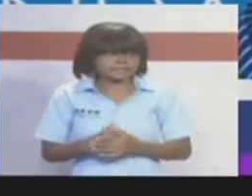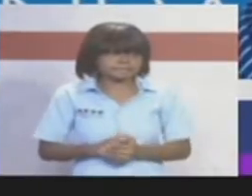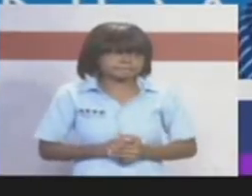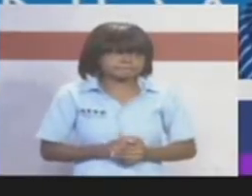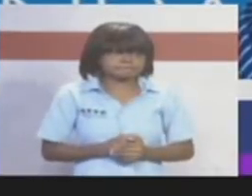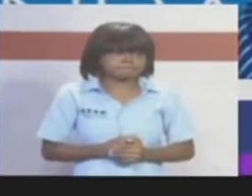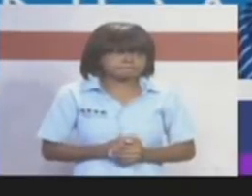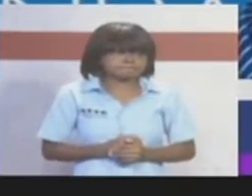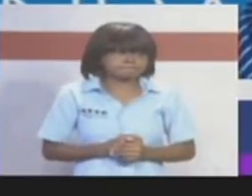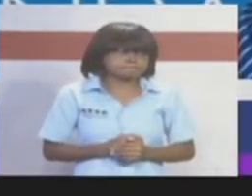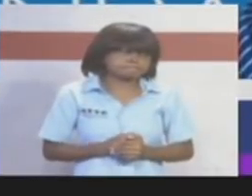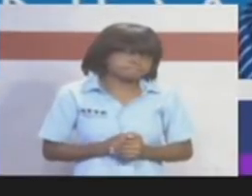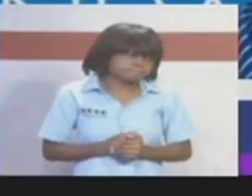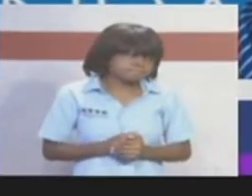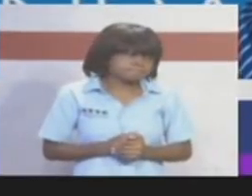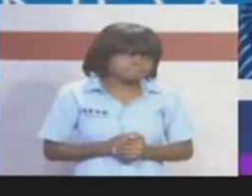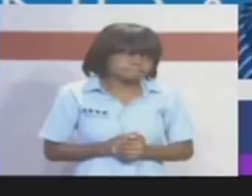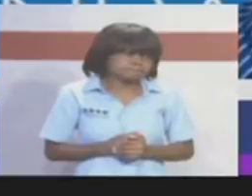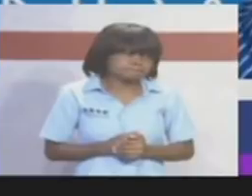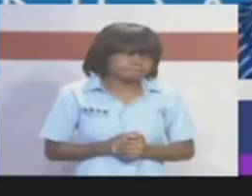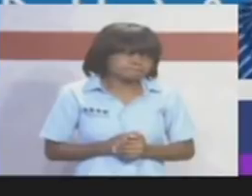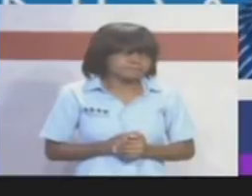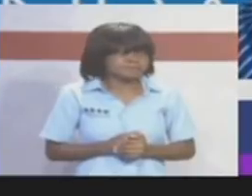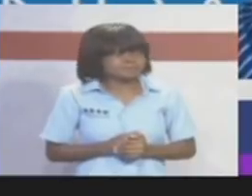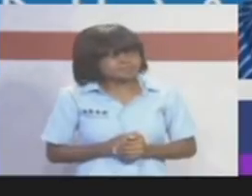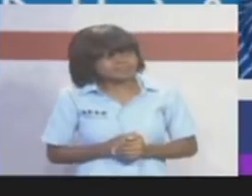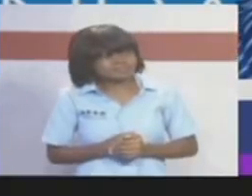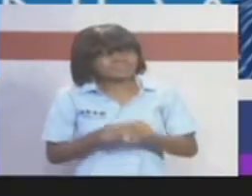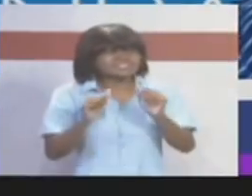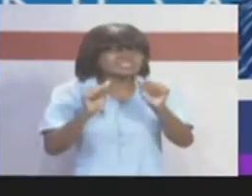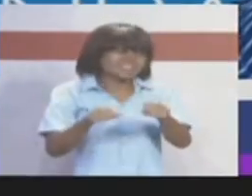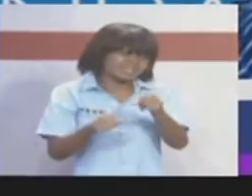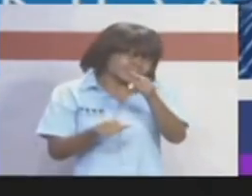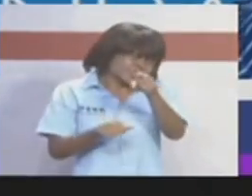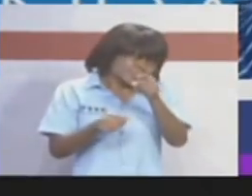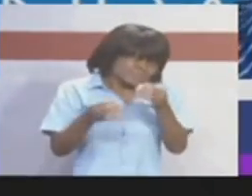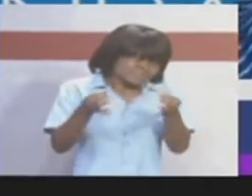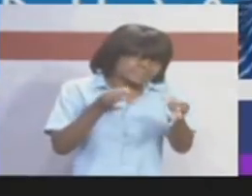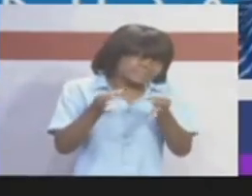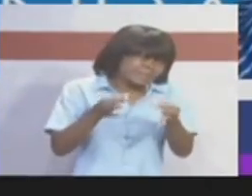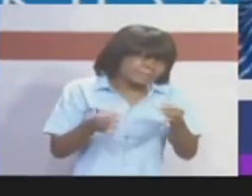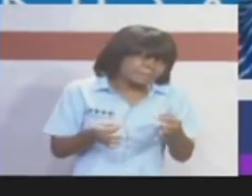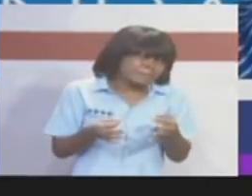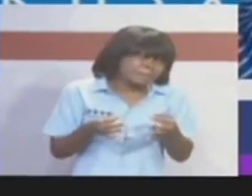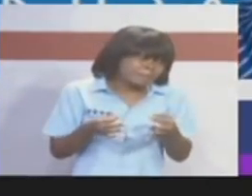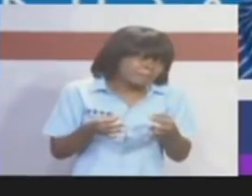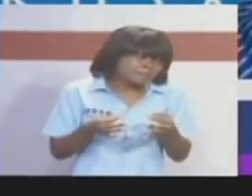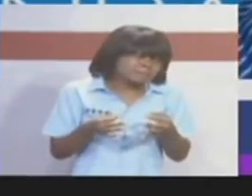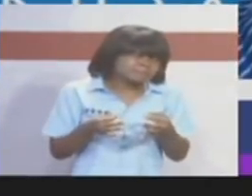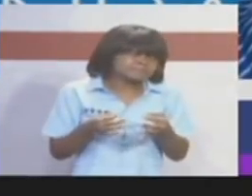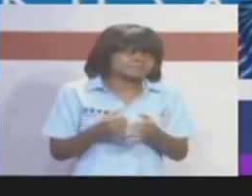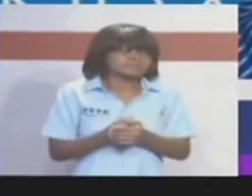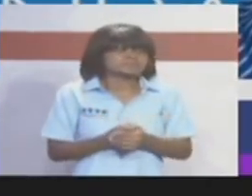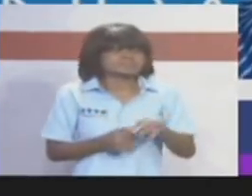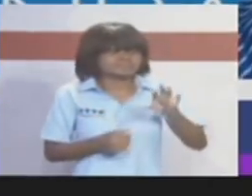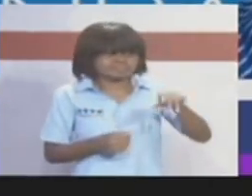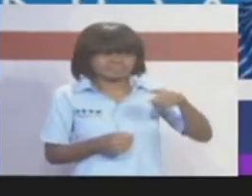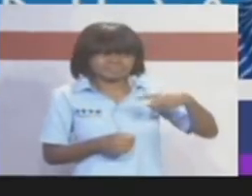asked to Dr. Hines. Dr. Hines, can we get a further breakdown of the 56 people who had passed away out